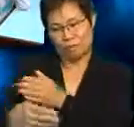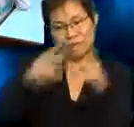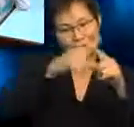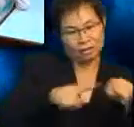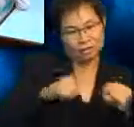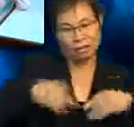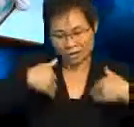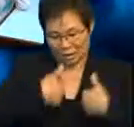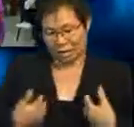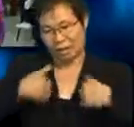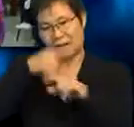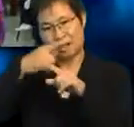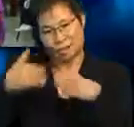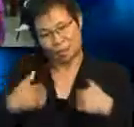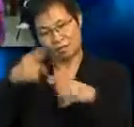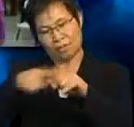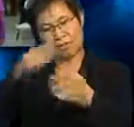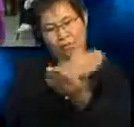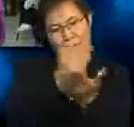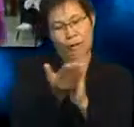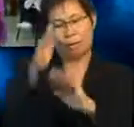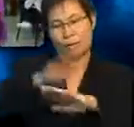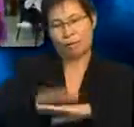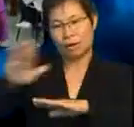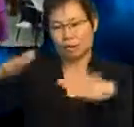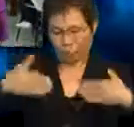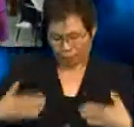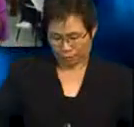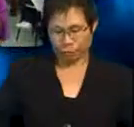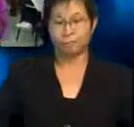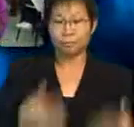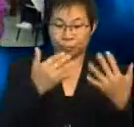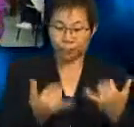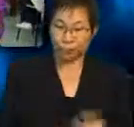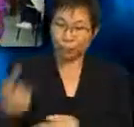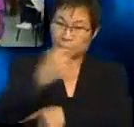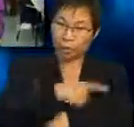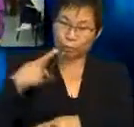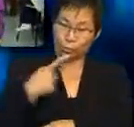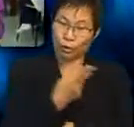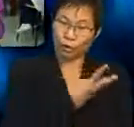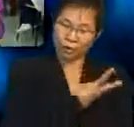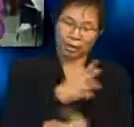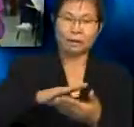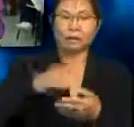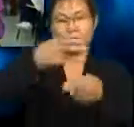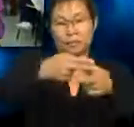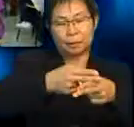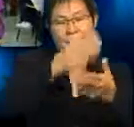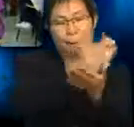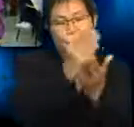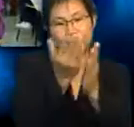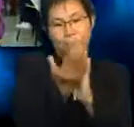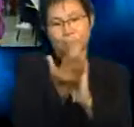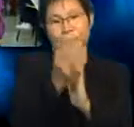fish. Different animals have different parts on their bodies. So today, we are going